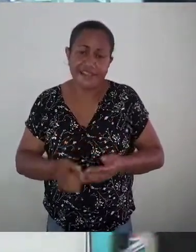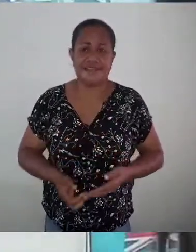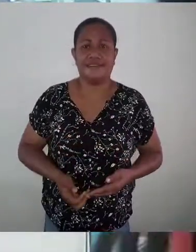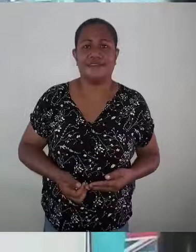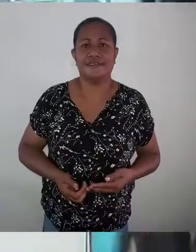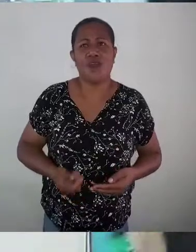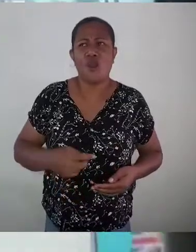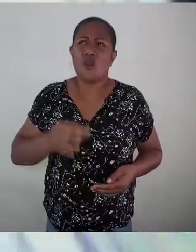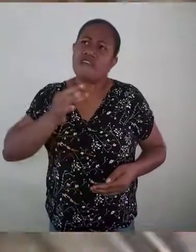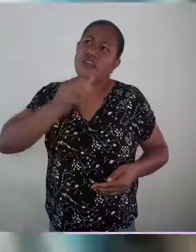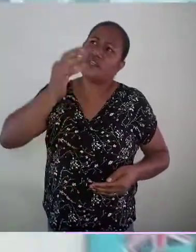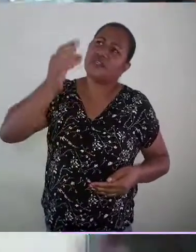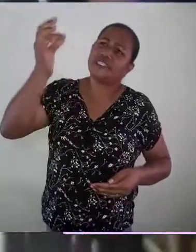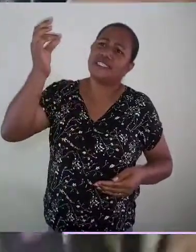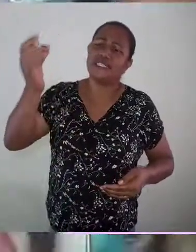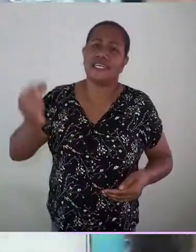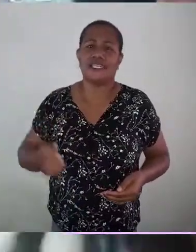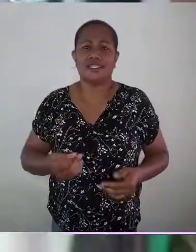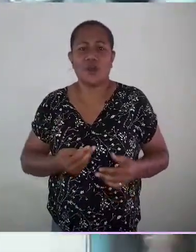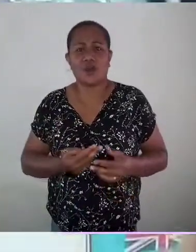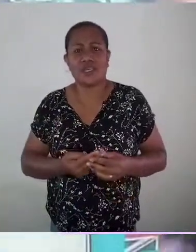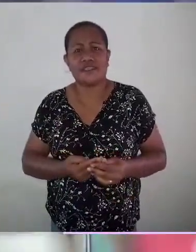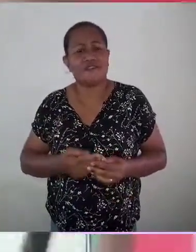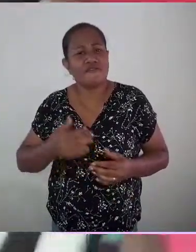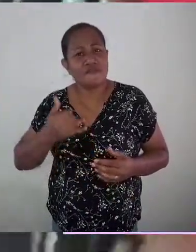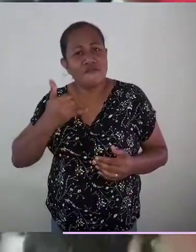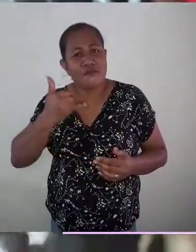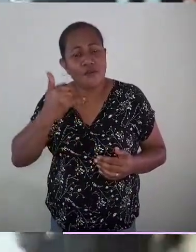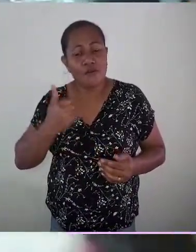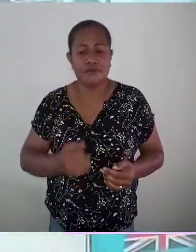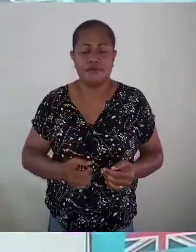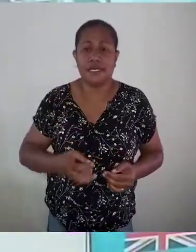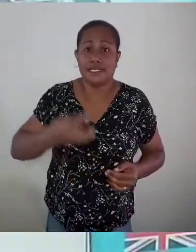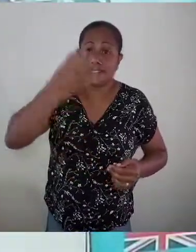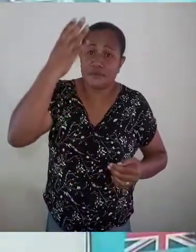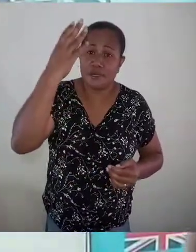them a song over the phone. Step number four,